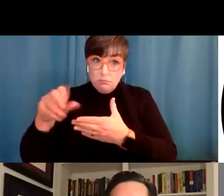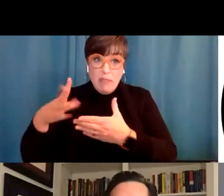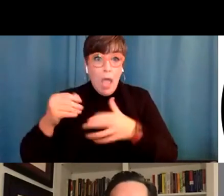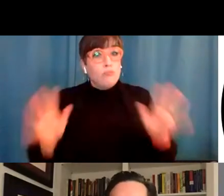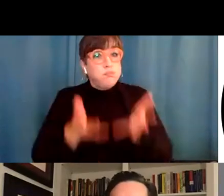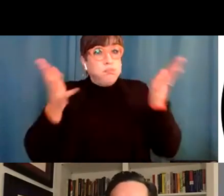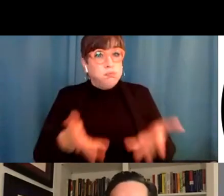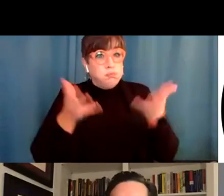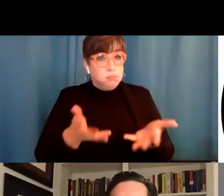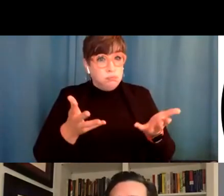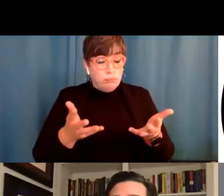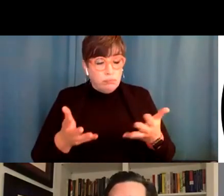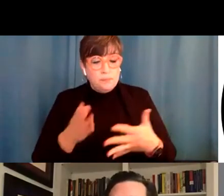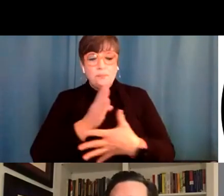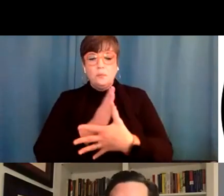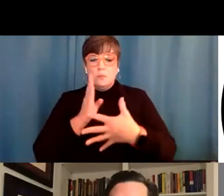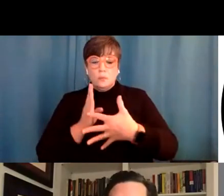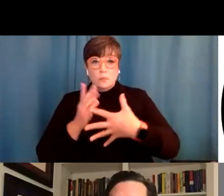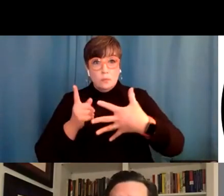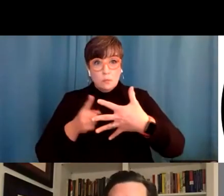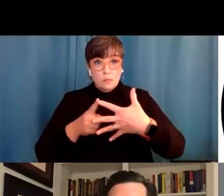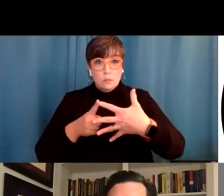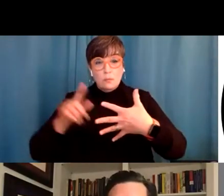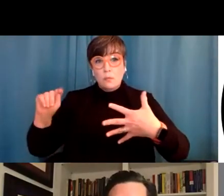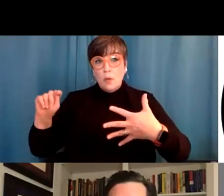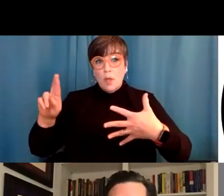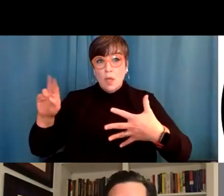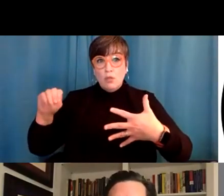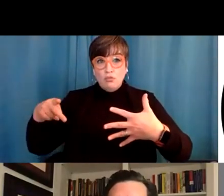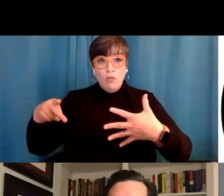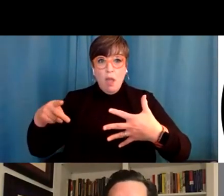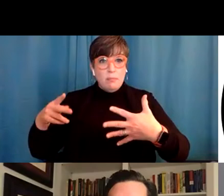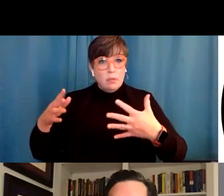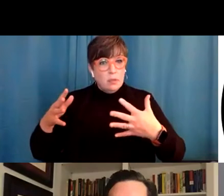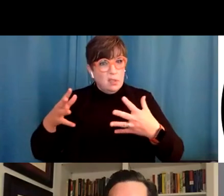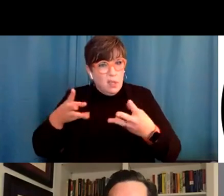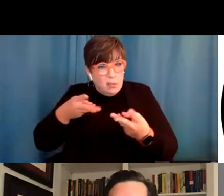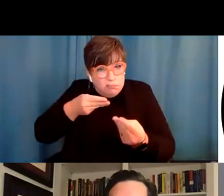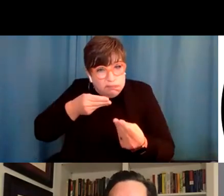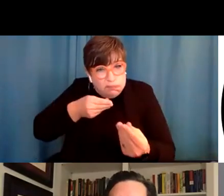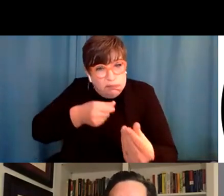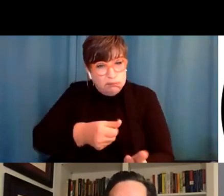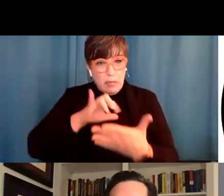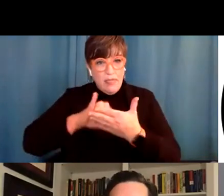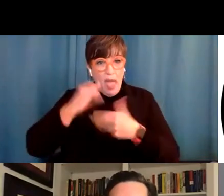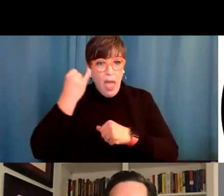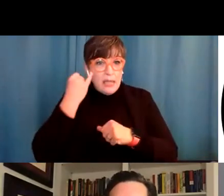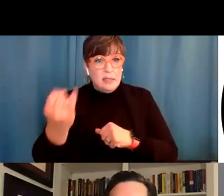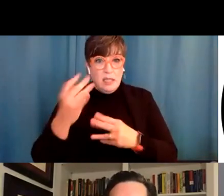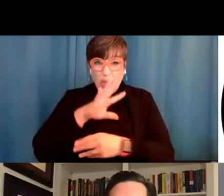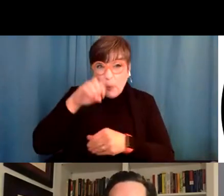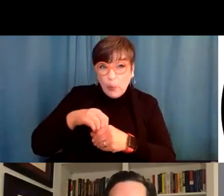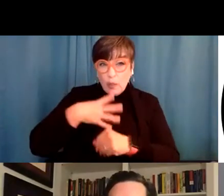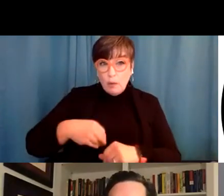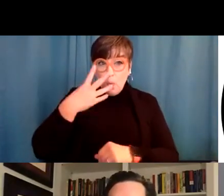observation I would make is that Trump fueled and validated these views, including white supremacy, in part because